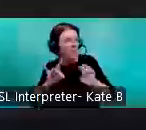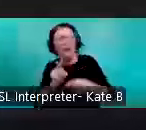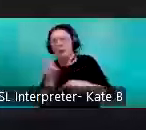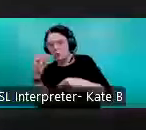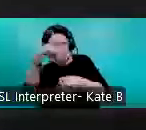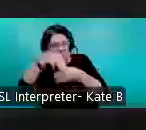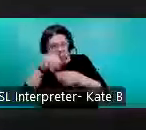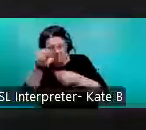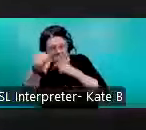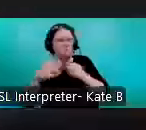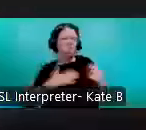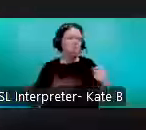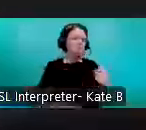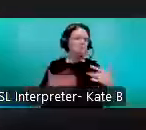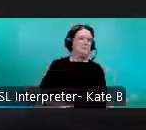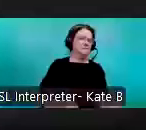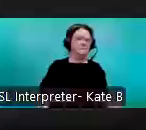action.